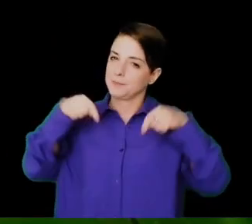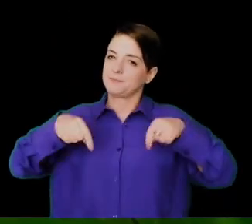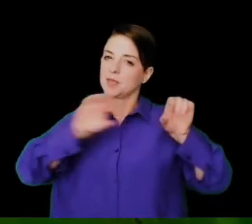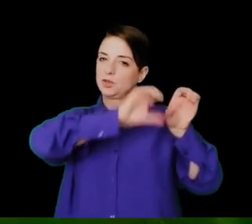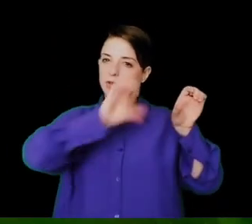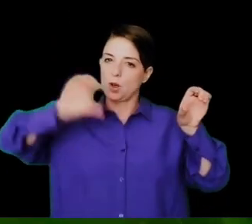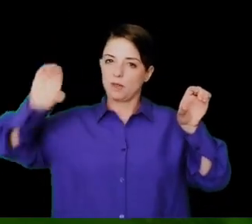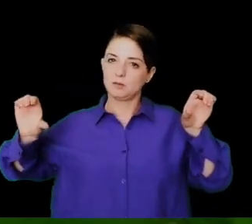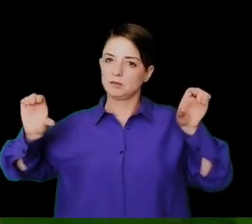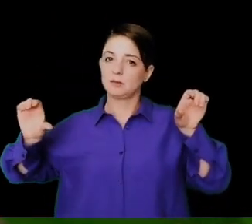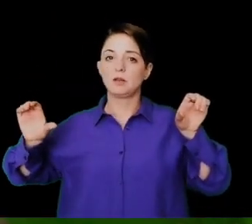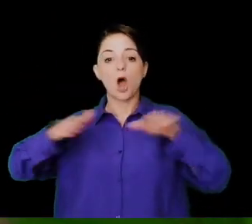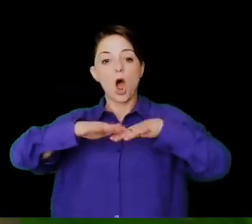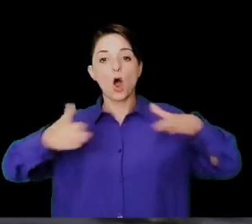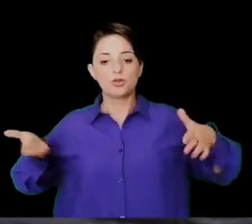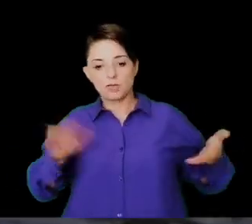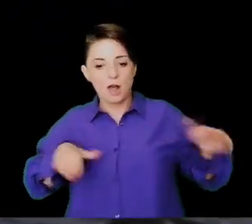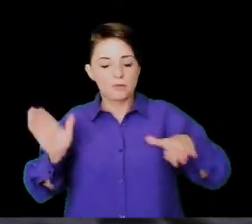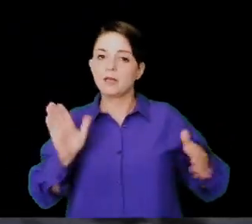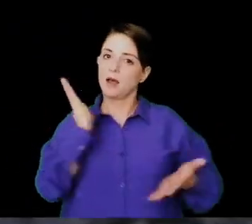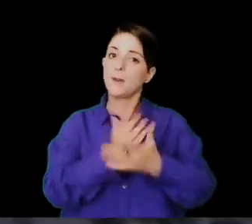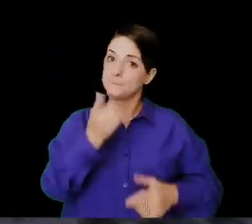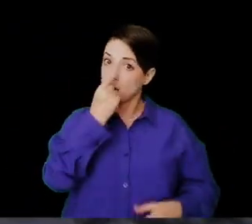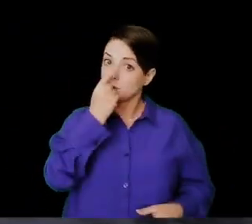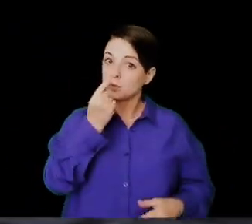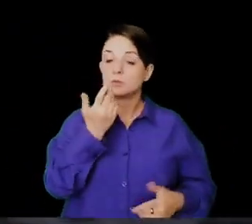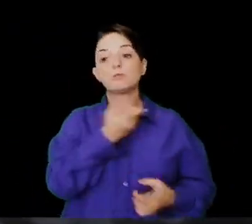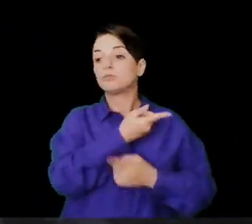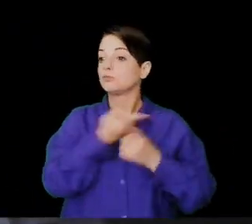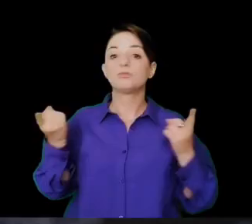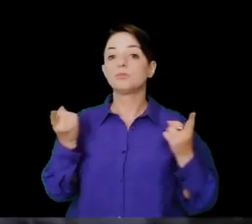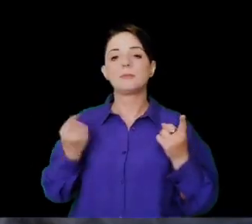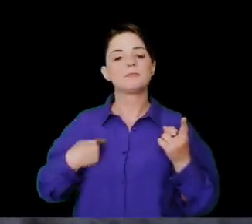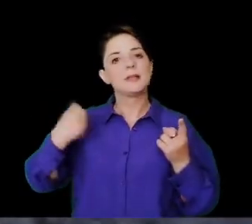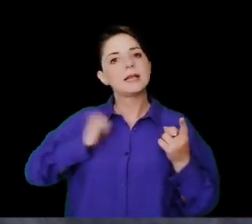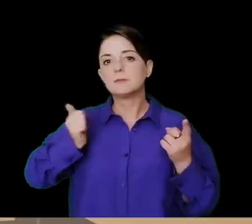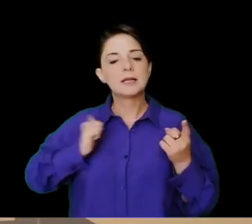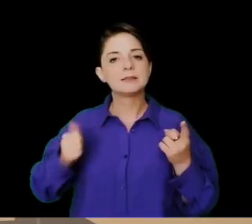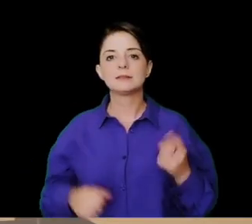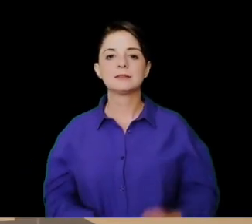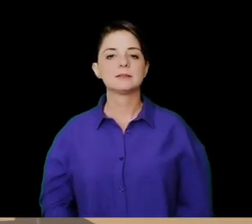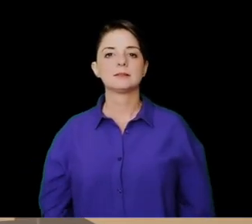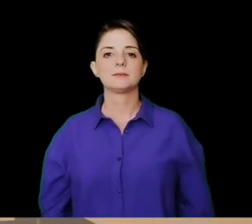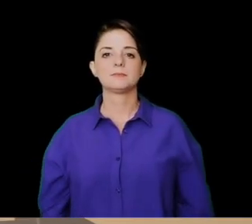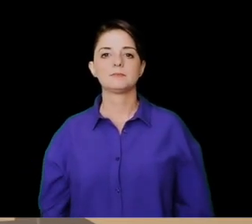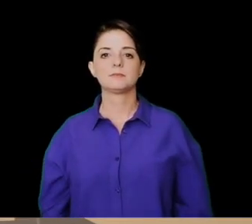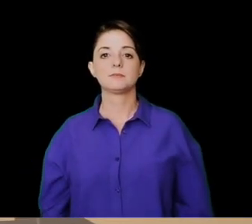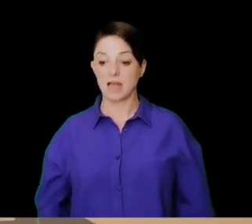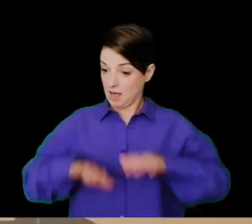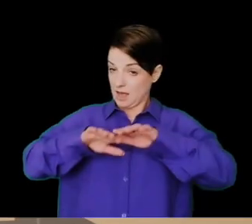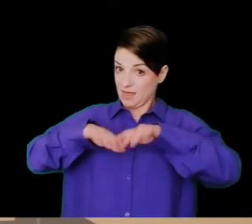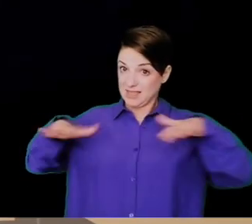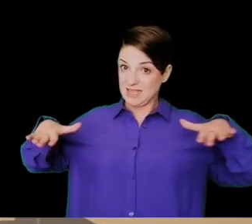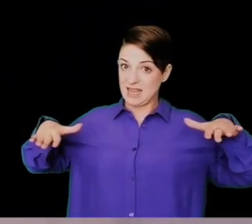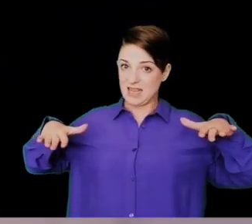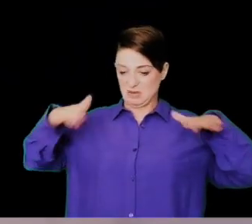helping hand like this work in the Solent, ocean recovery really is more possible than many had previously thought. The sea